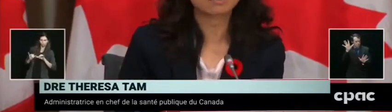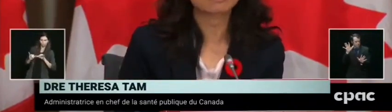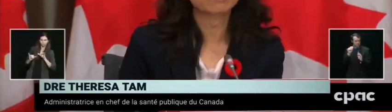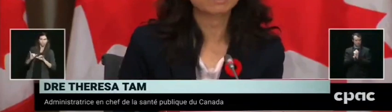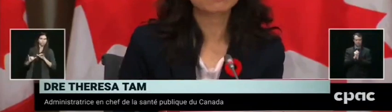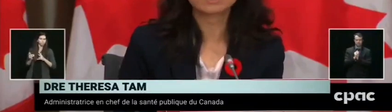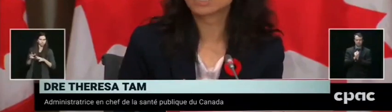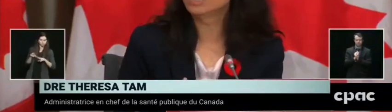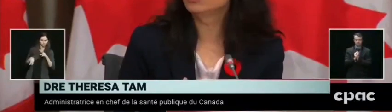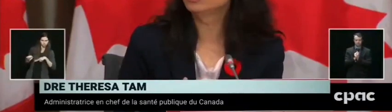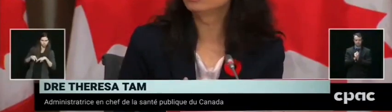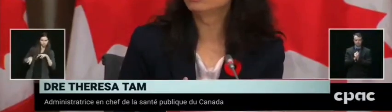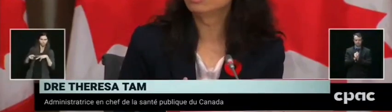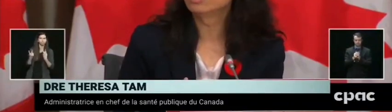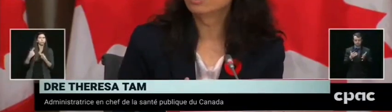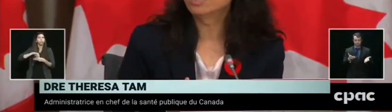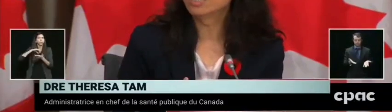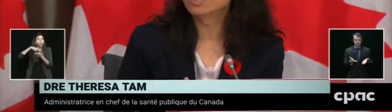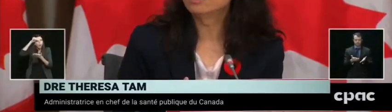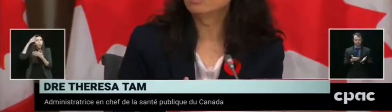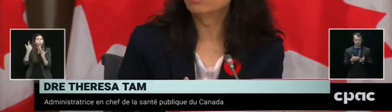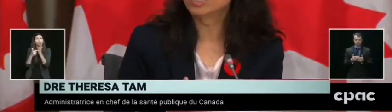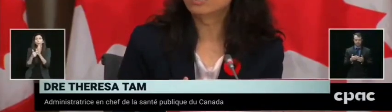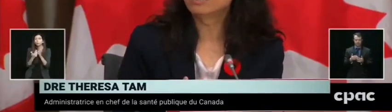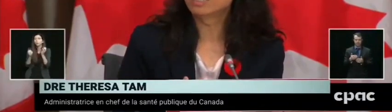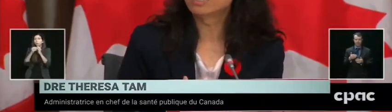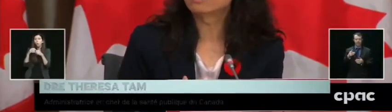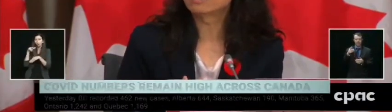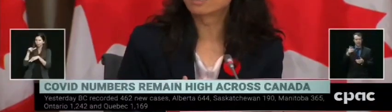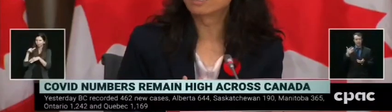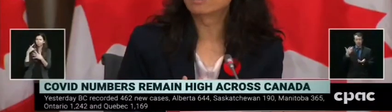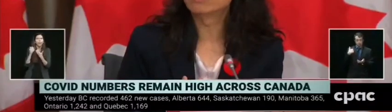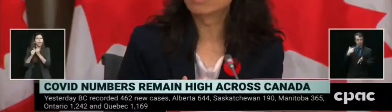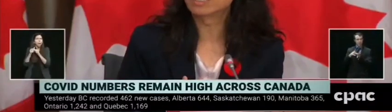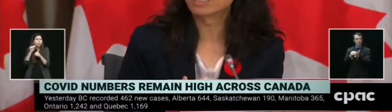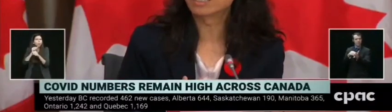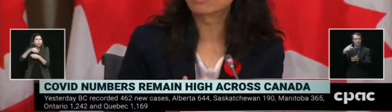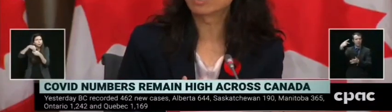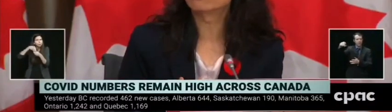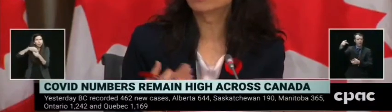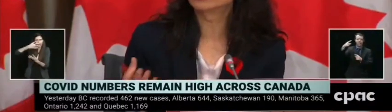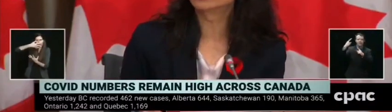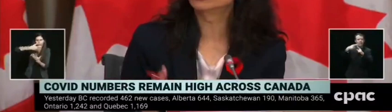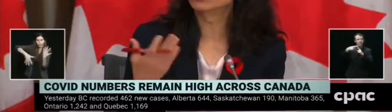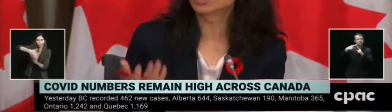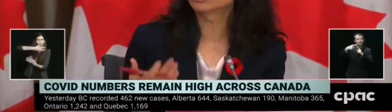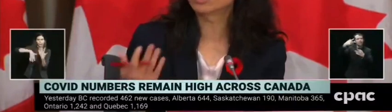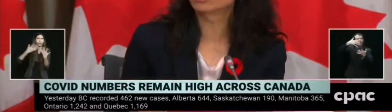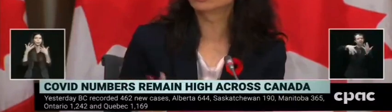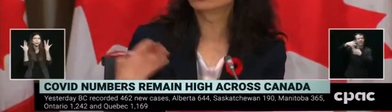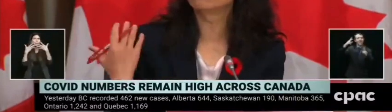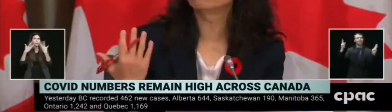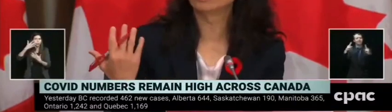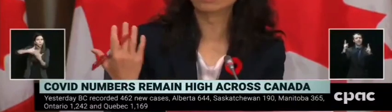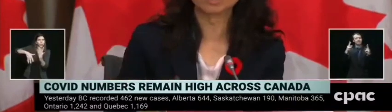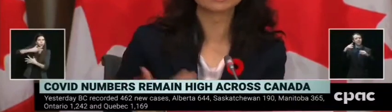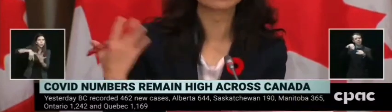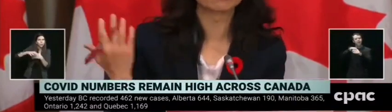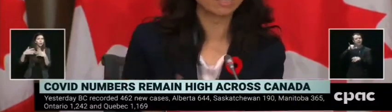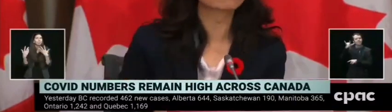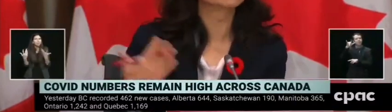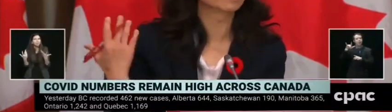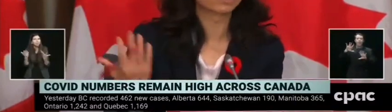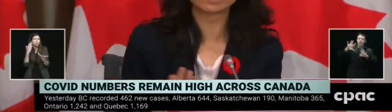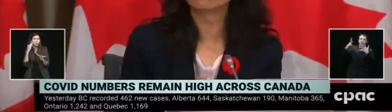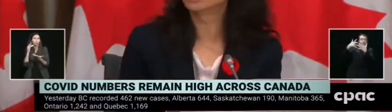the ventilation and the way that aircraft ventilations work is actually, you know, the